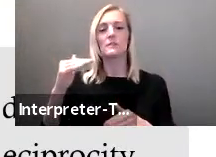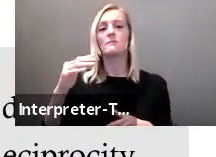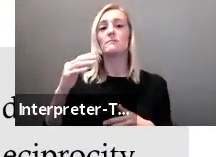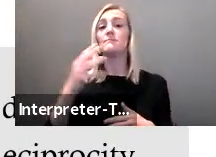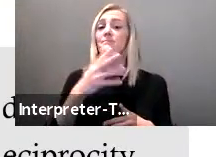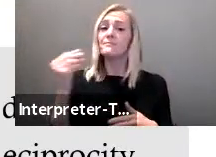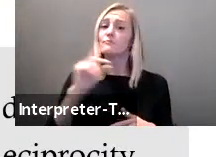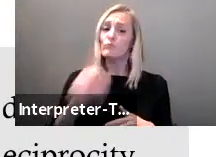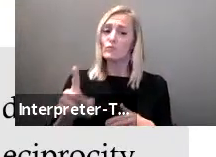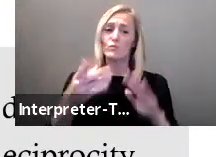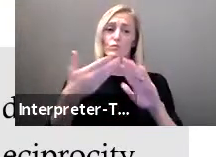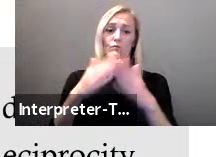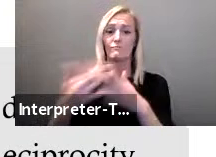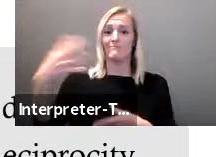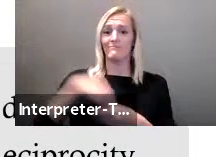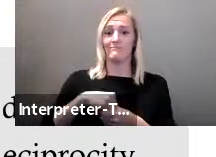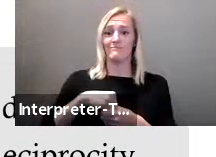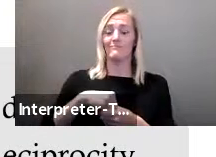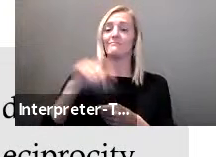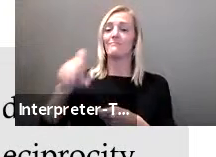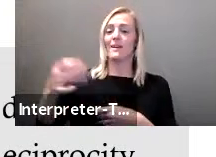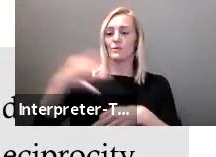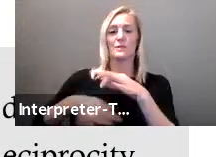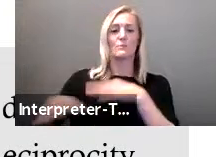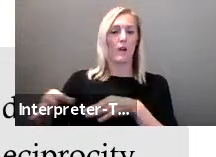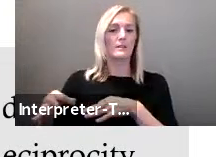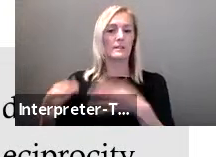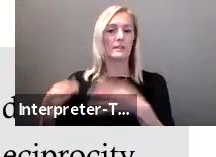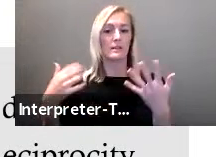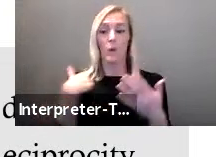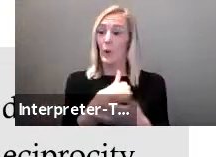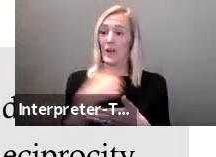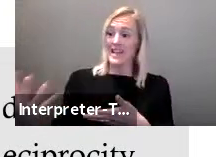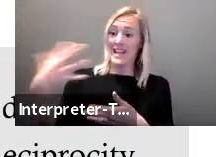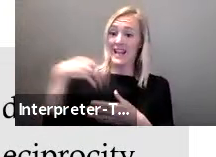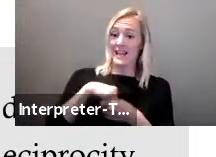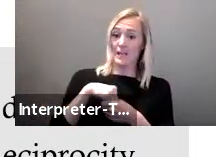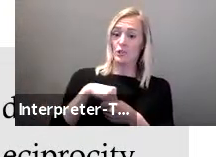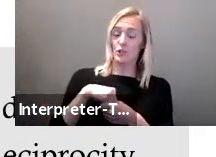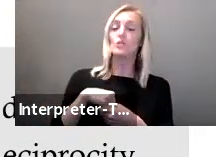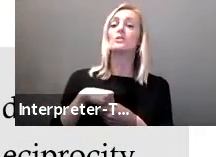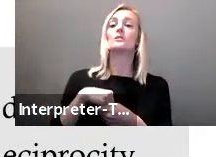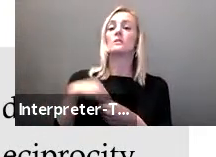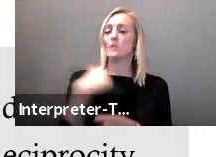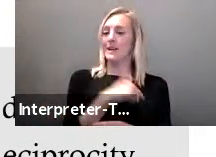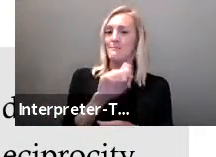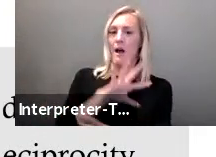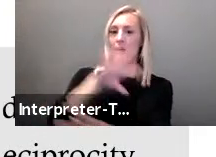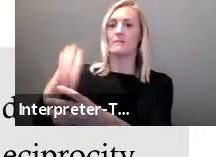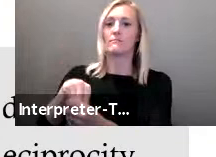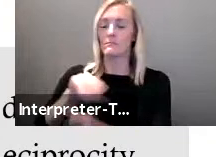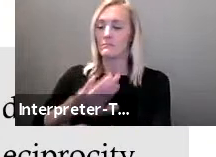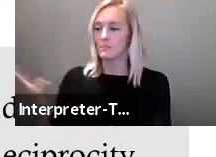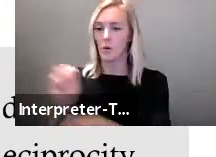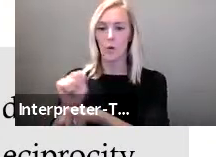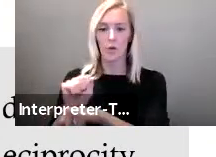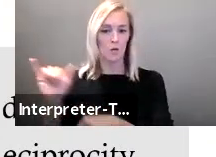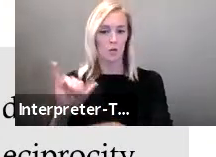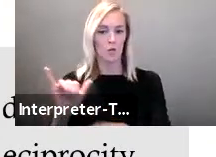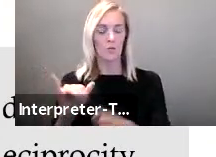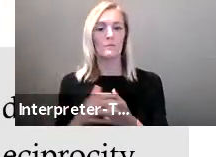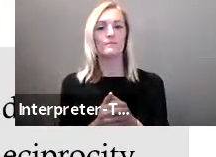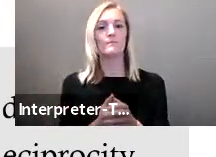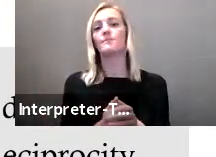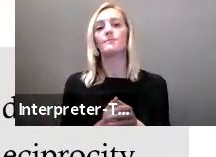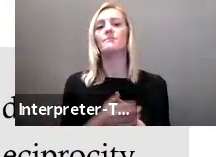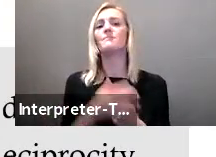engagement includes reciprocity, which means we engage them in our work, but we also engage in their work. We also learned that there is a need to